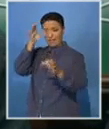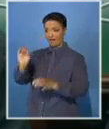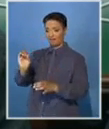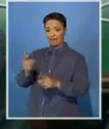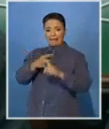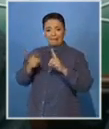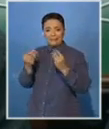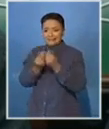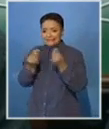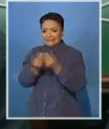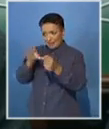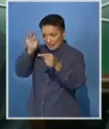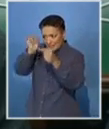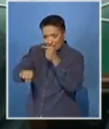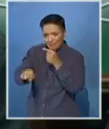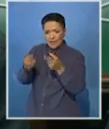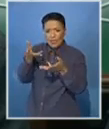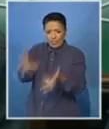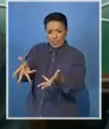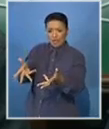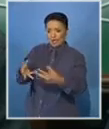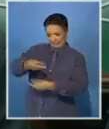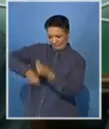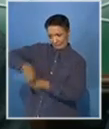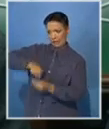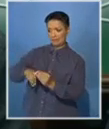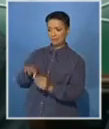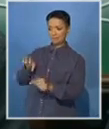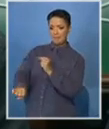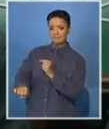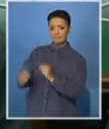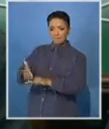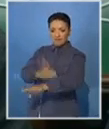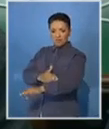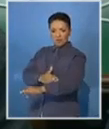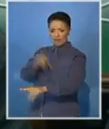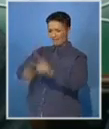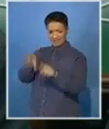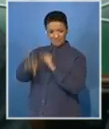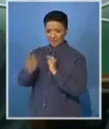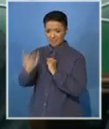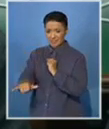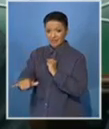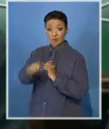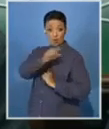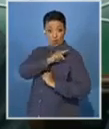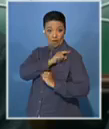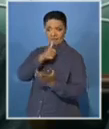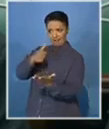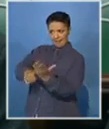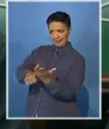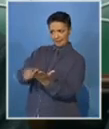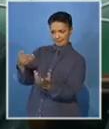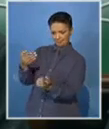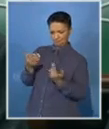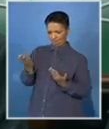don't reasonably foresee that a corrupt activity is possibly taking place when various letters are sent to